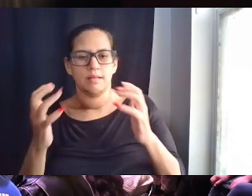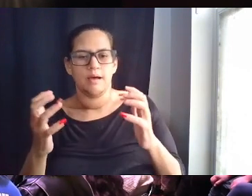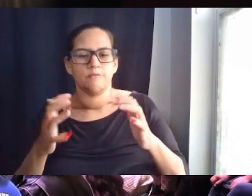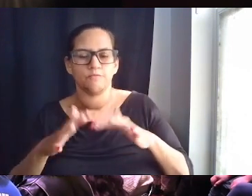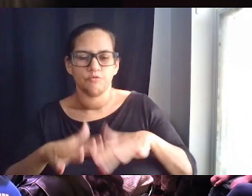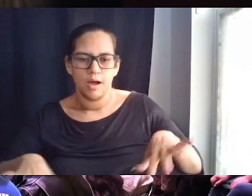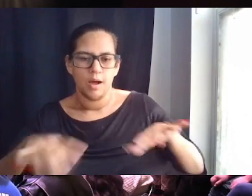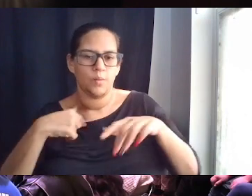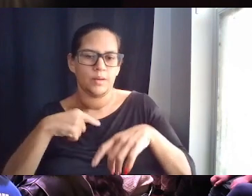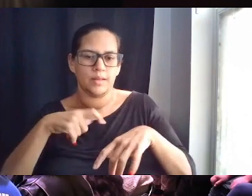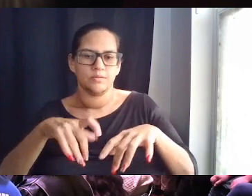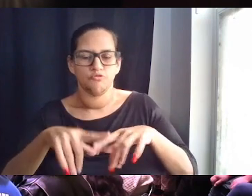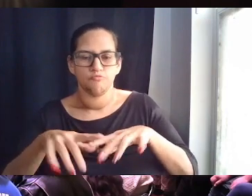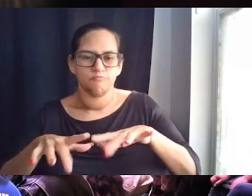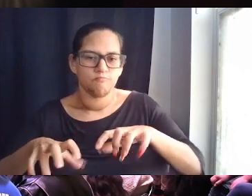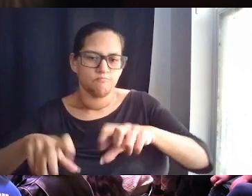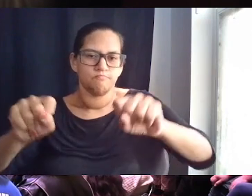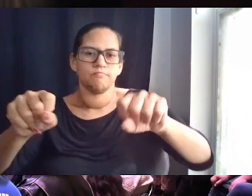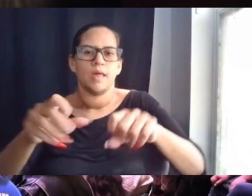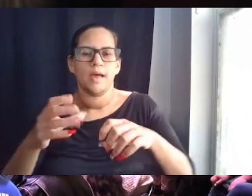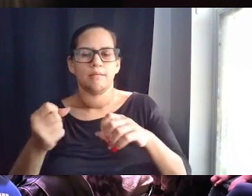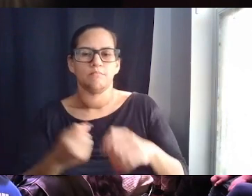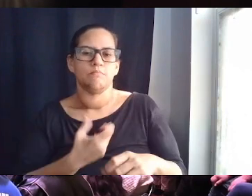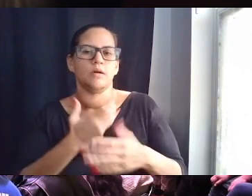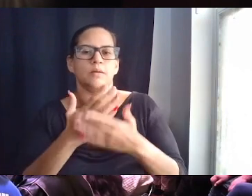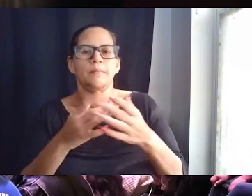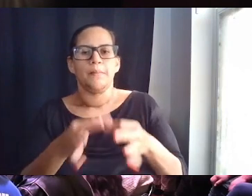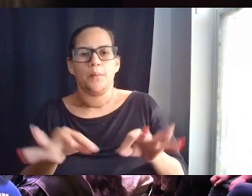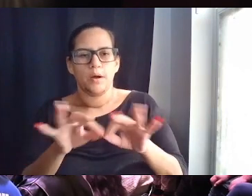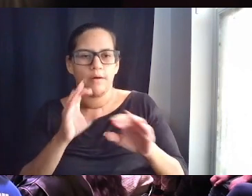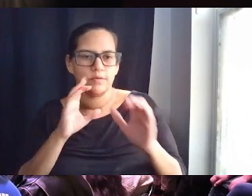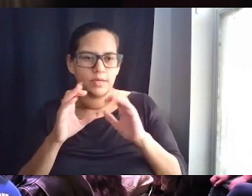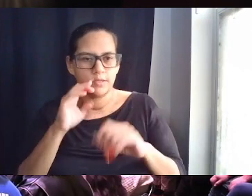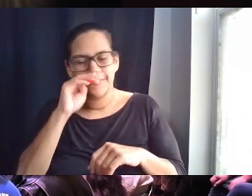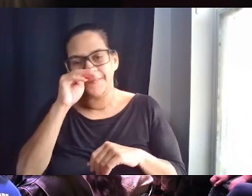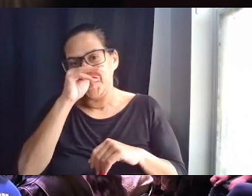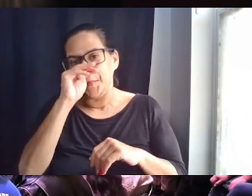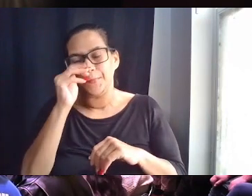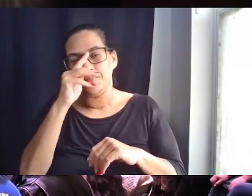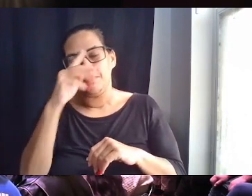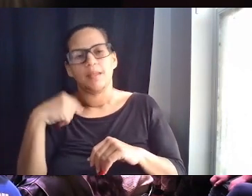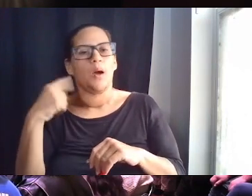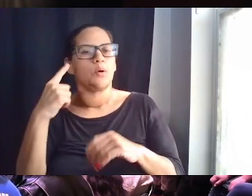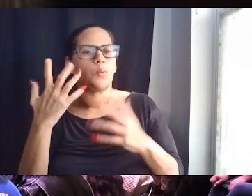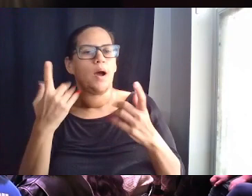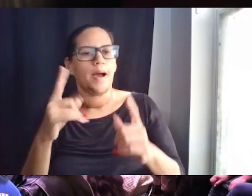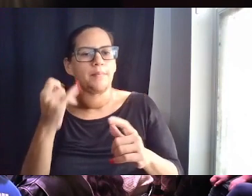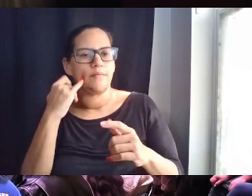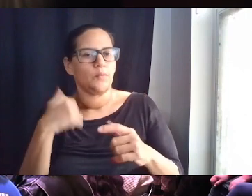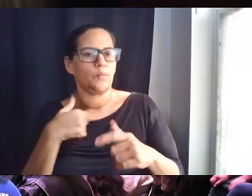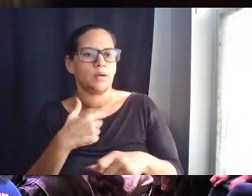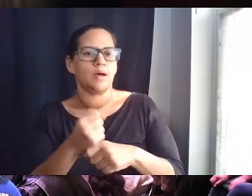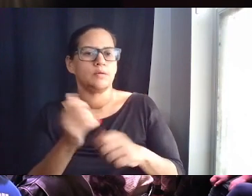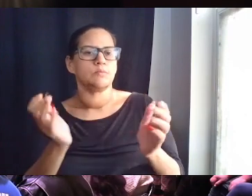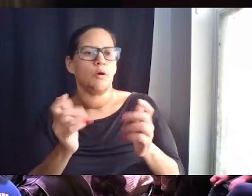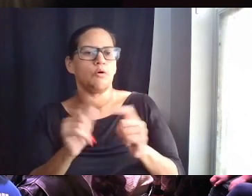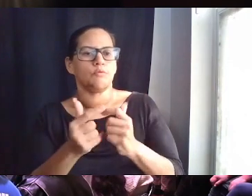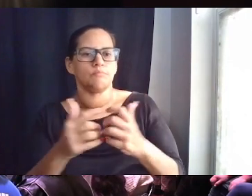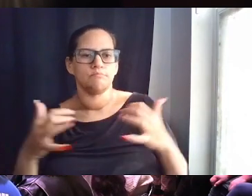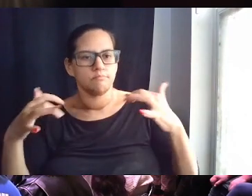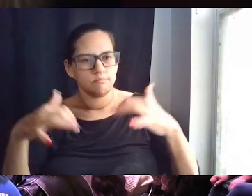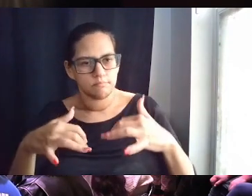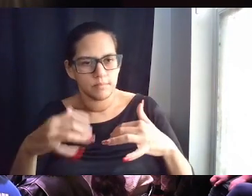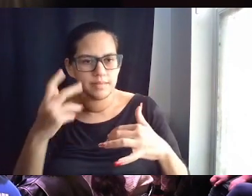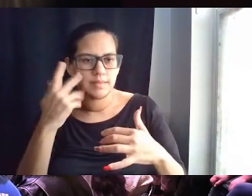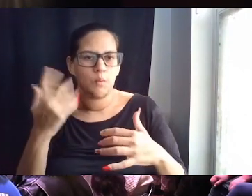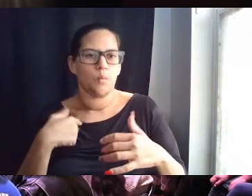it sparked some important conversation. I wonder what would happen if we got a small group together to see what we can build,